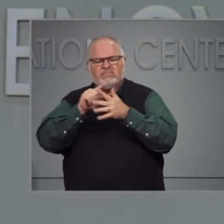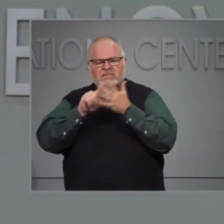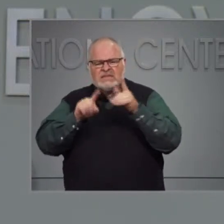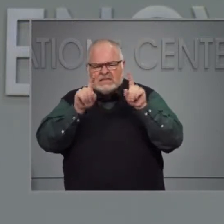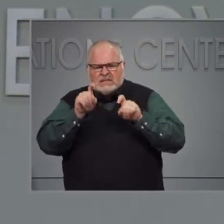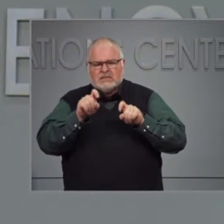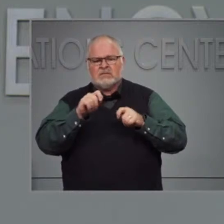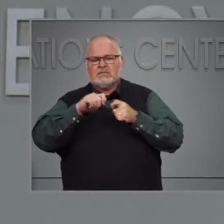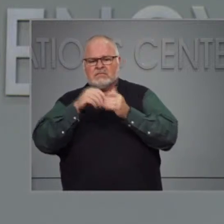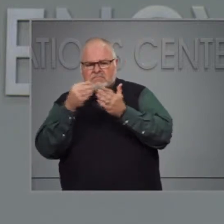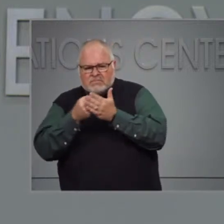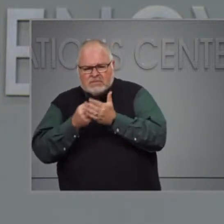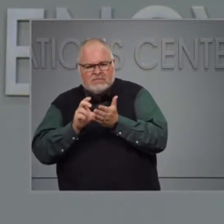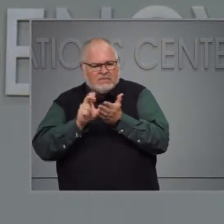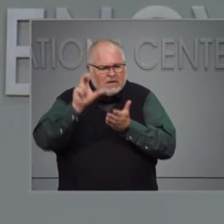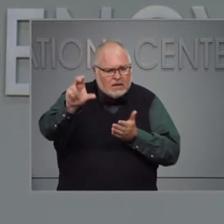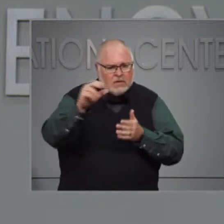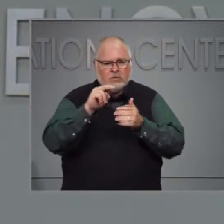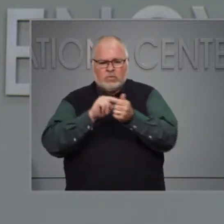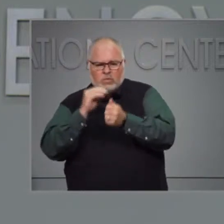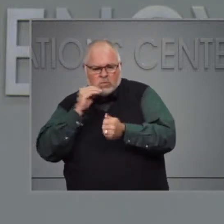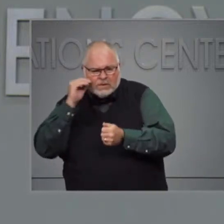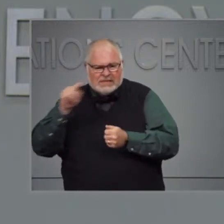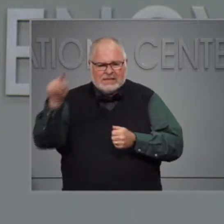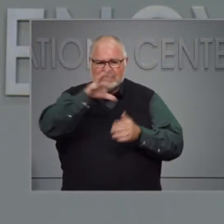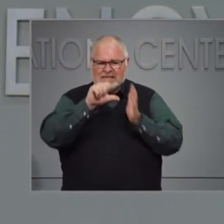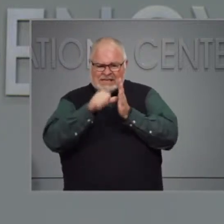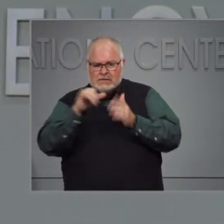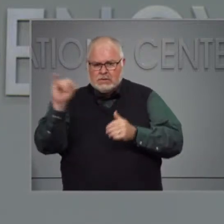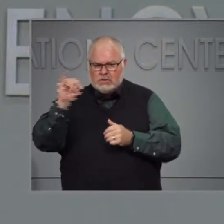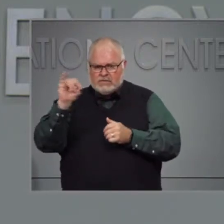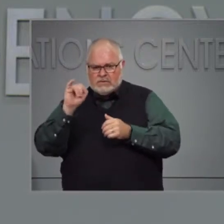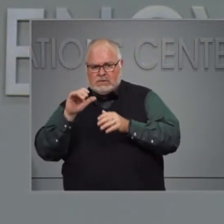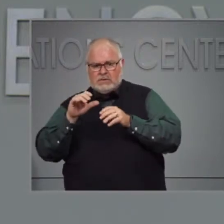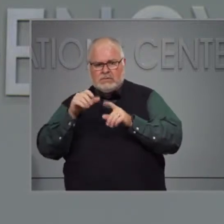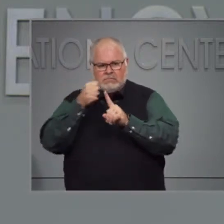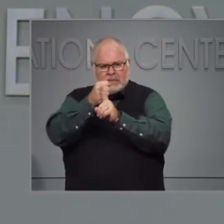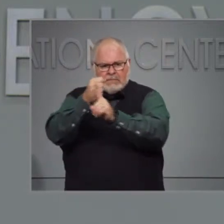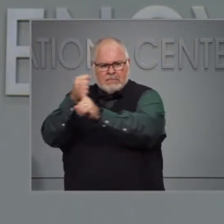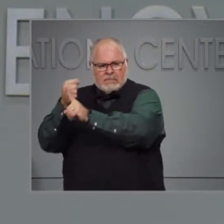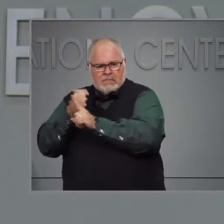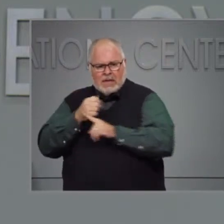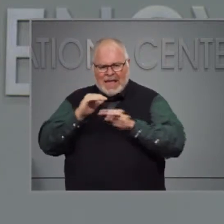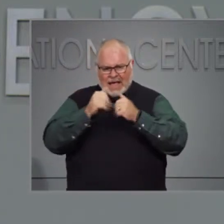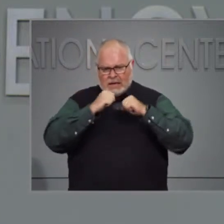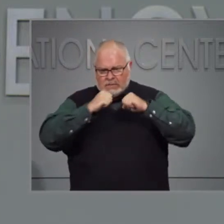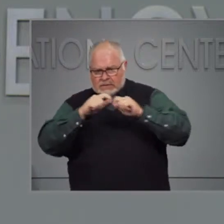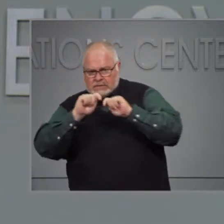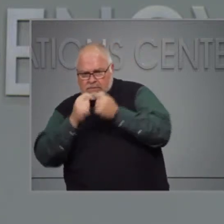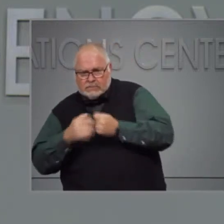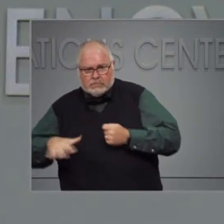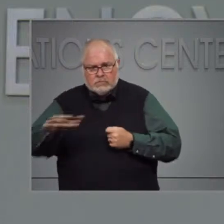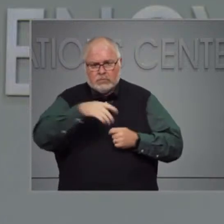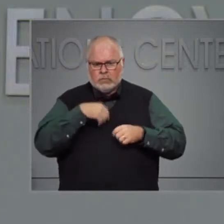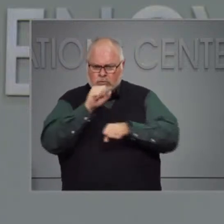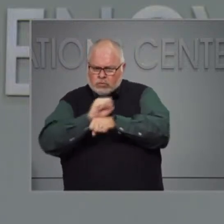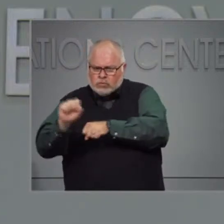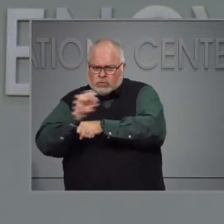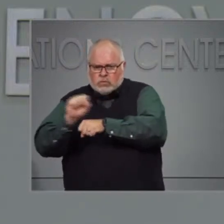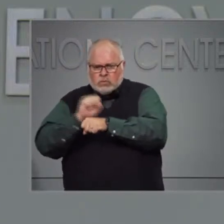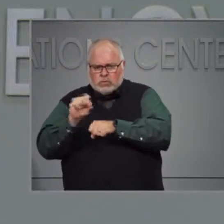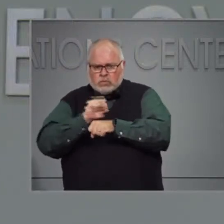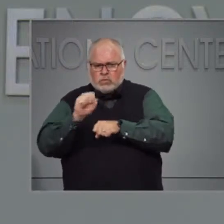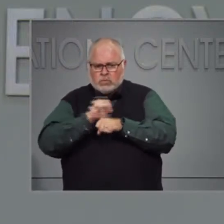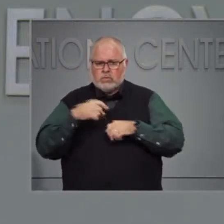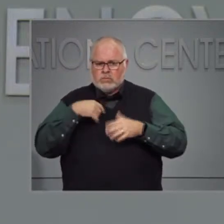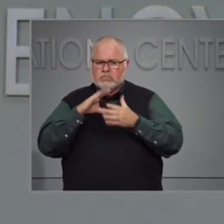financial support for our nursing homes, and new infection strike teams. I think we've been doing a lot of work, as I mentioned through